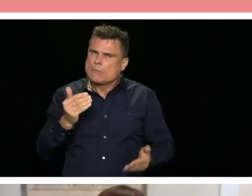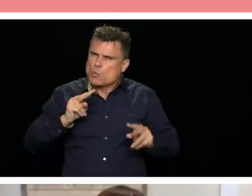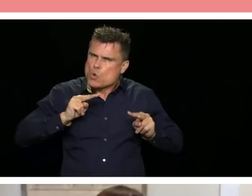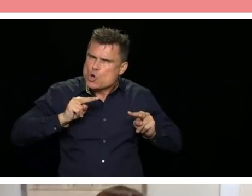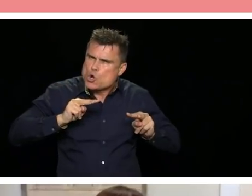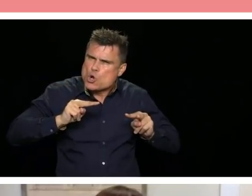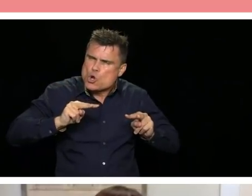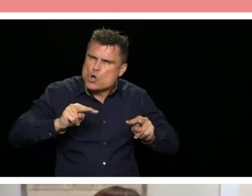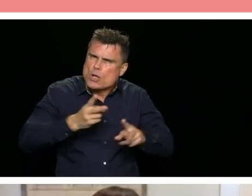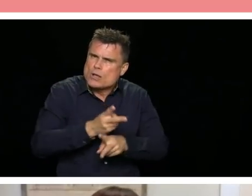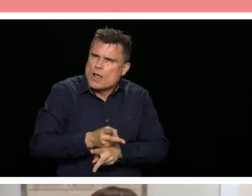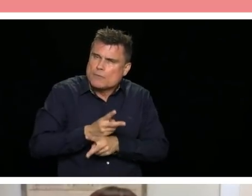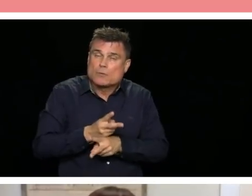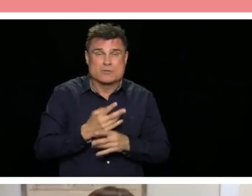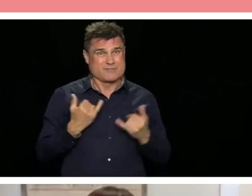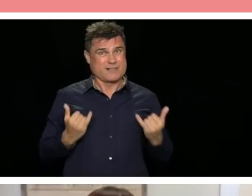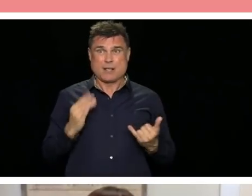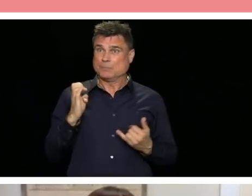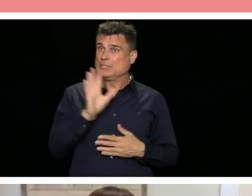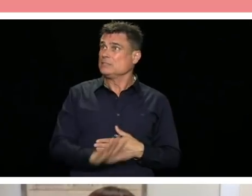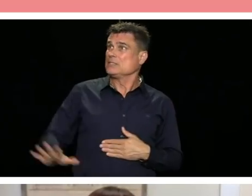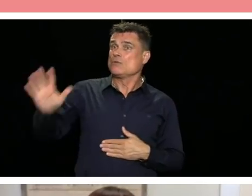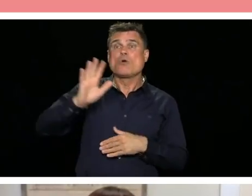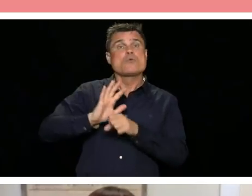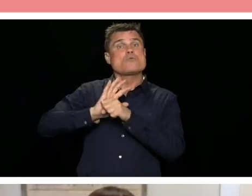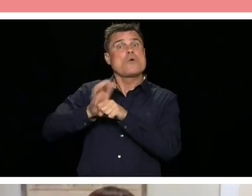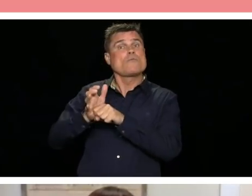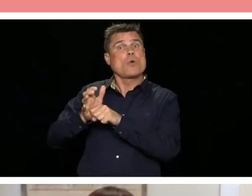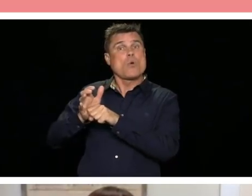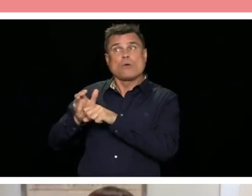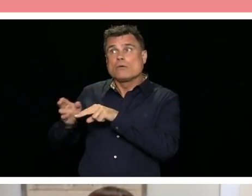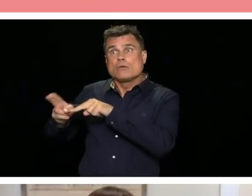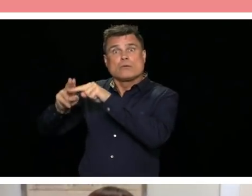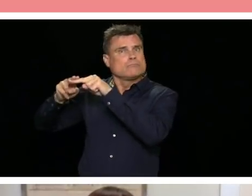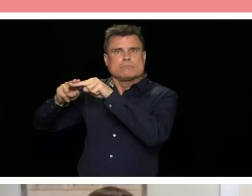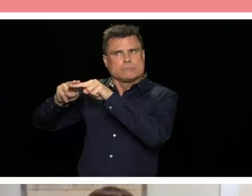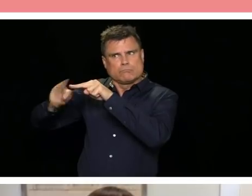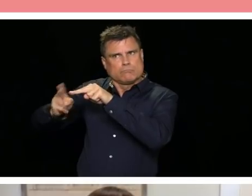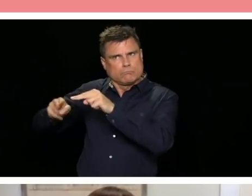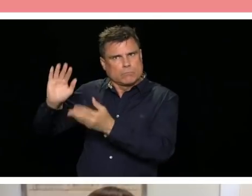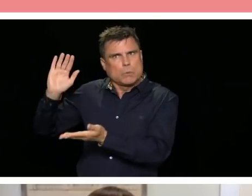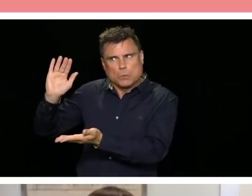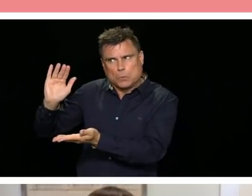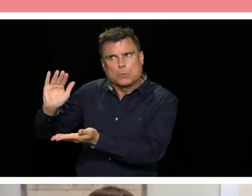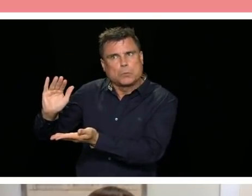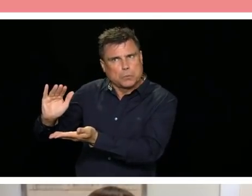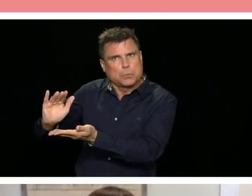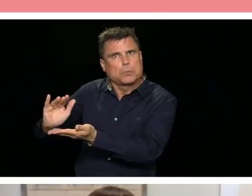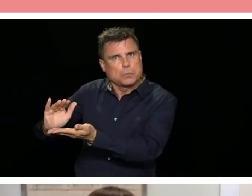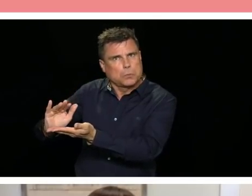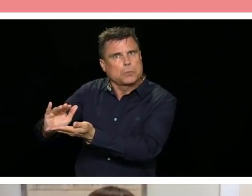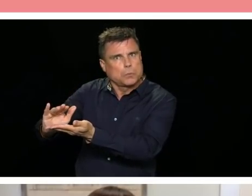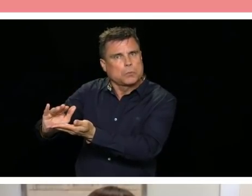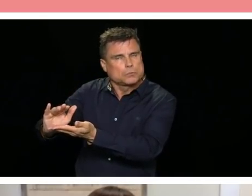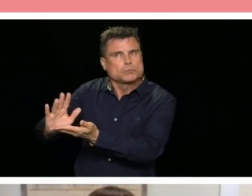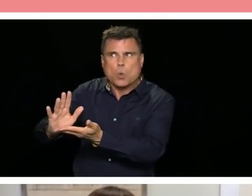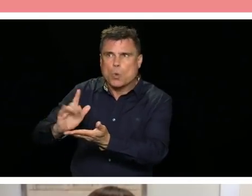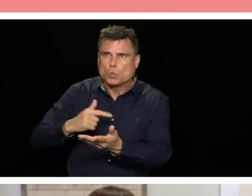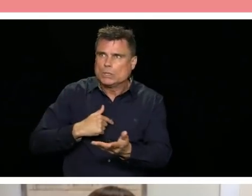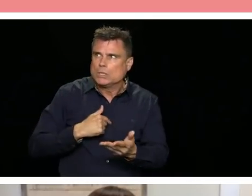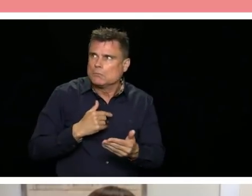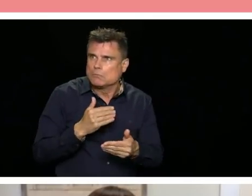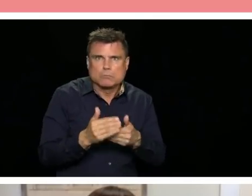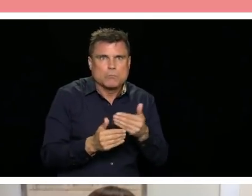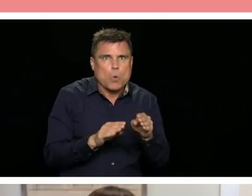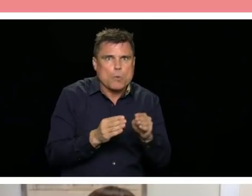that Minister Chen spoke about the potential of a second wave, but that is possible. It will probably come